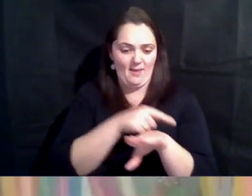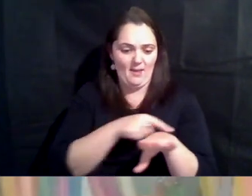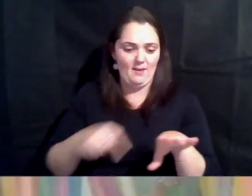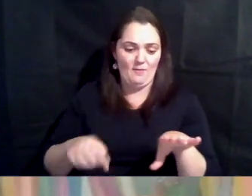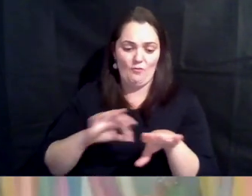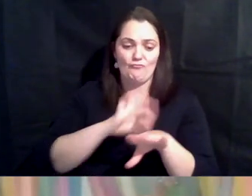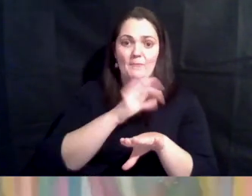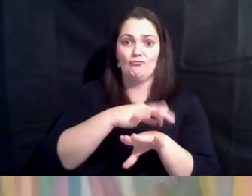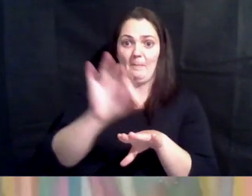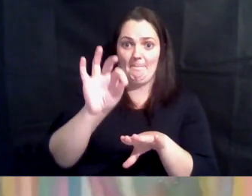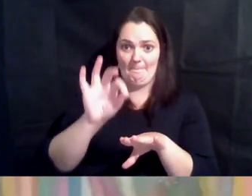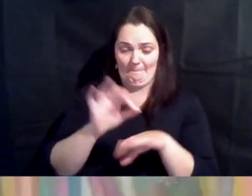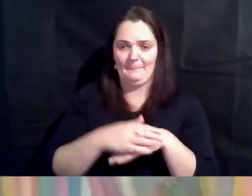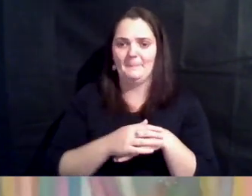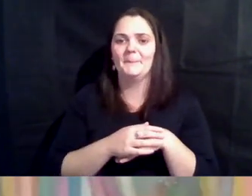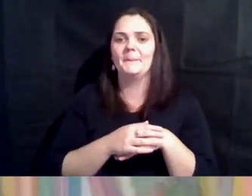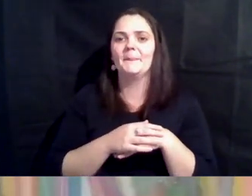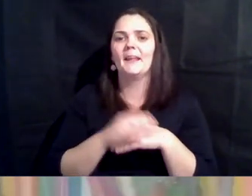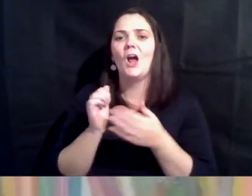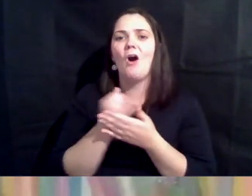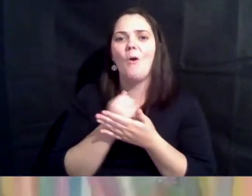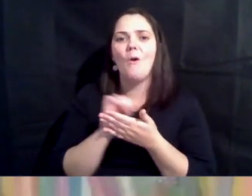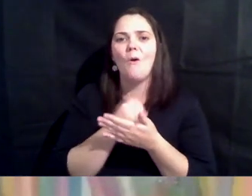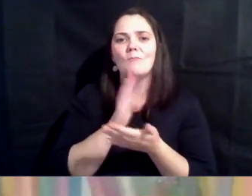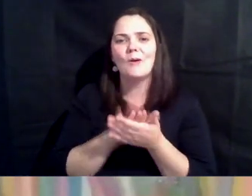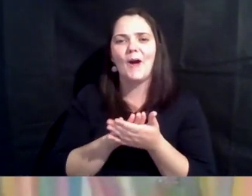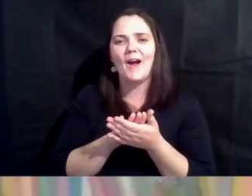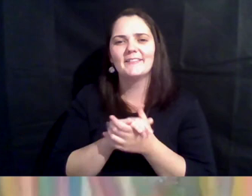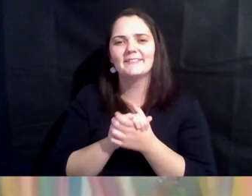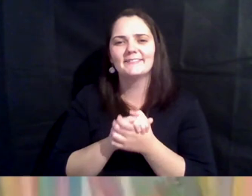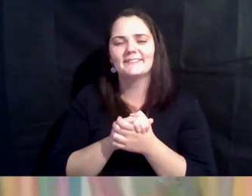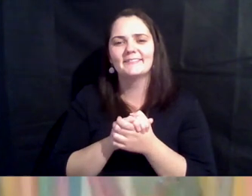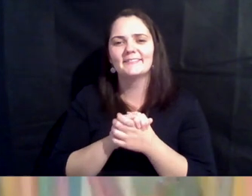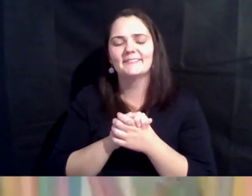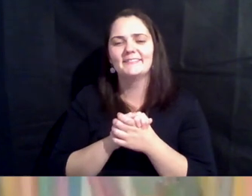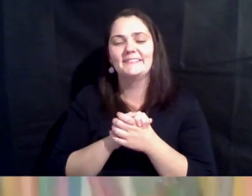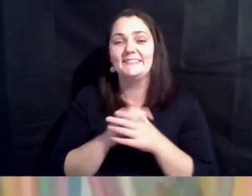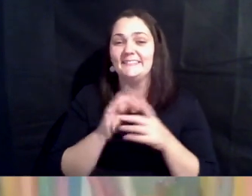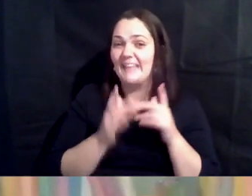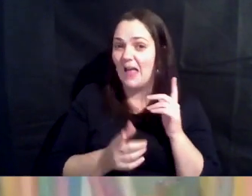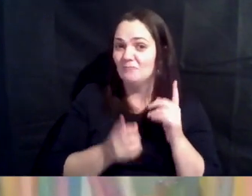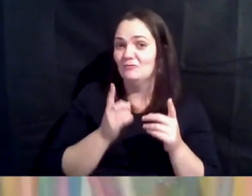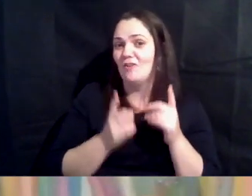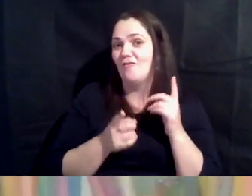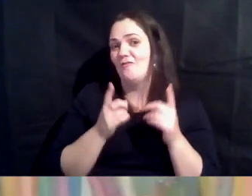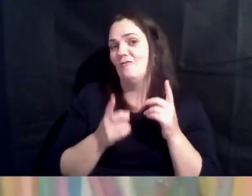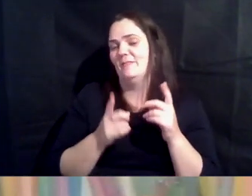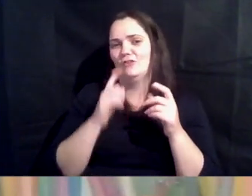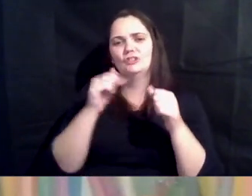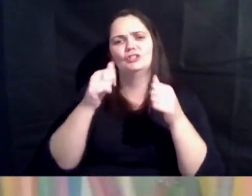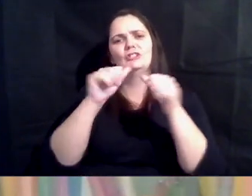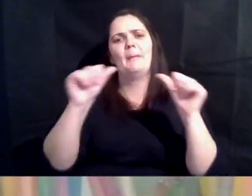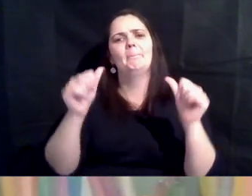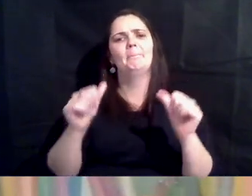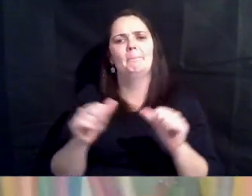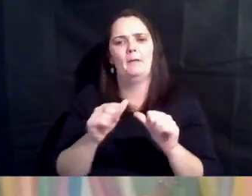that down on the back. Again, sometimes the shapes that come out of the actual cutting out are some of the best pieces as well because you just